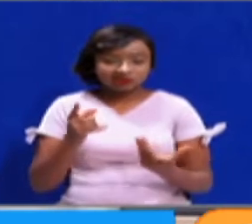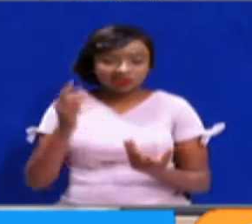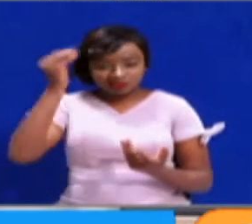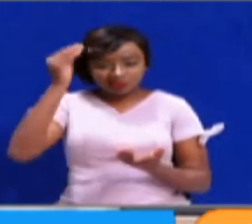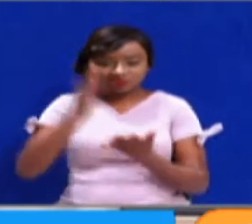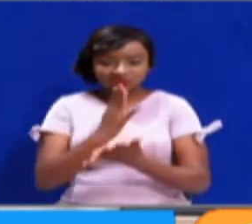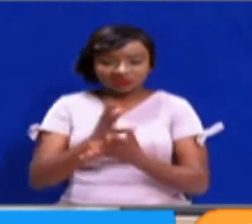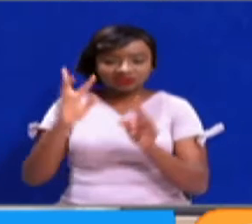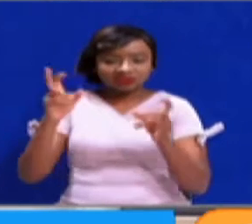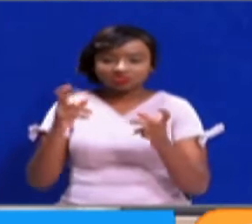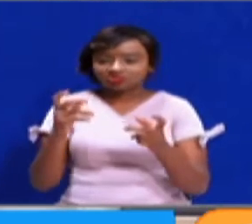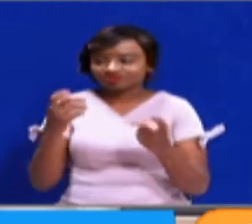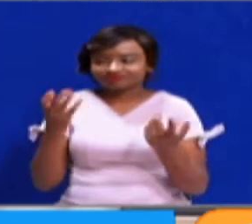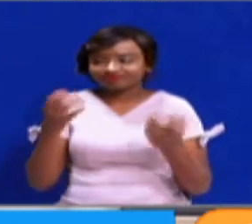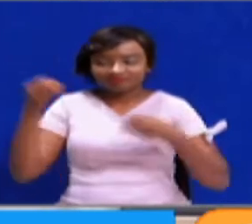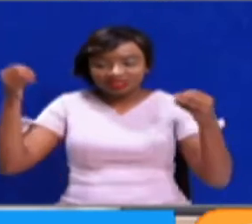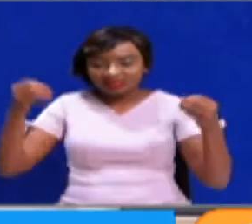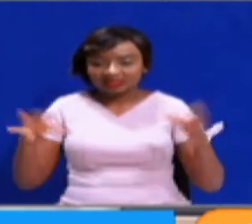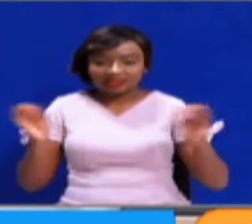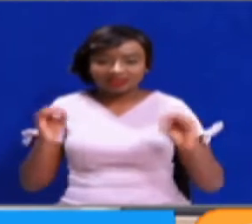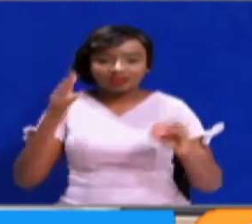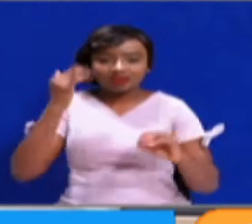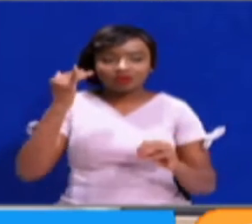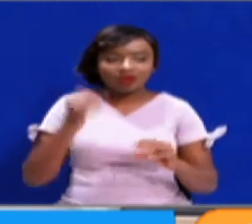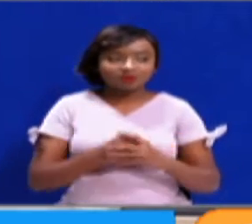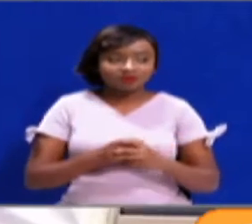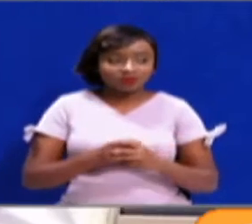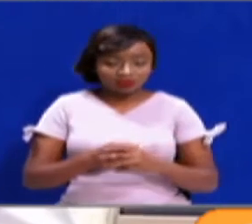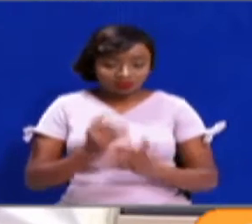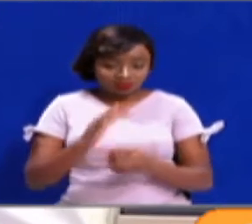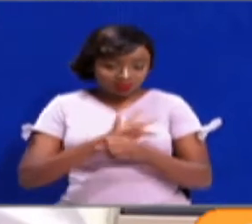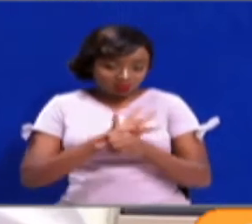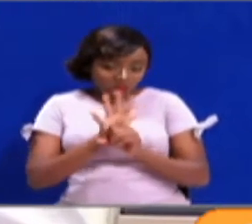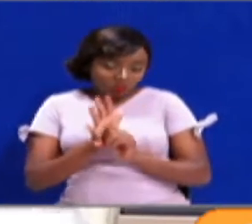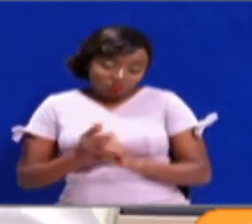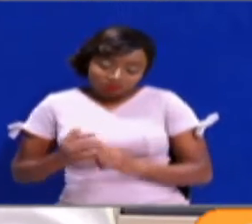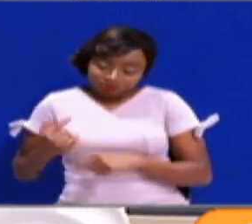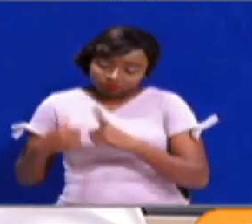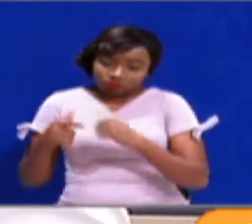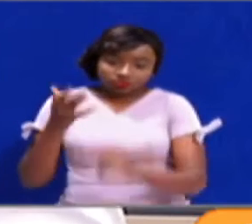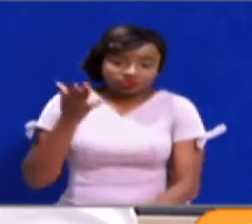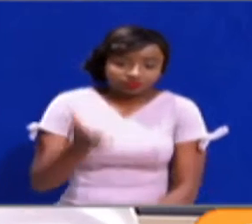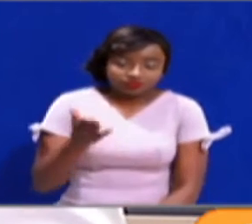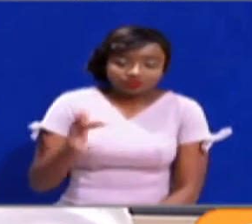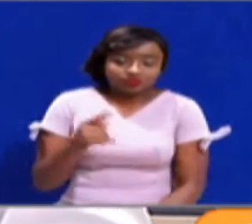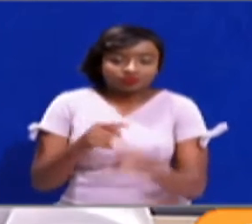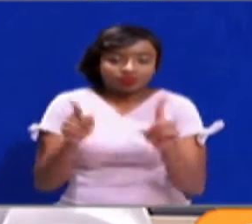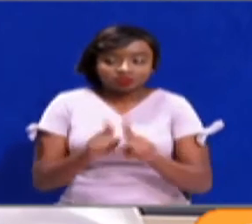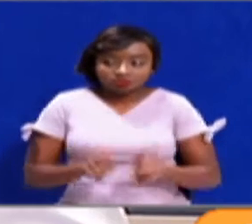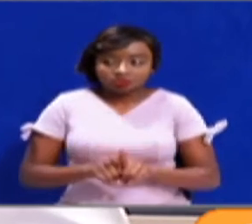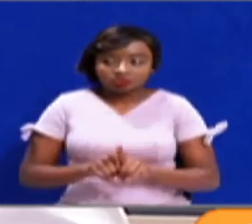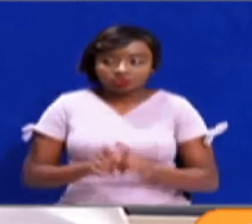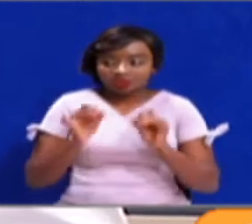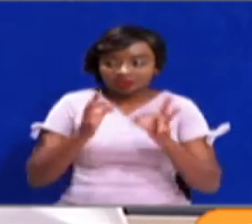mean, granted that, you know, the infections are still here and everything, but this thing of,